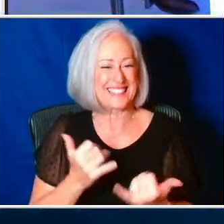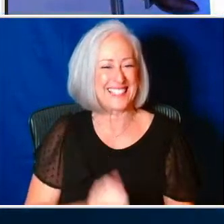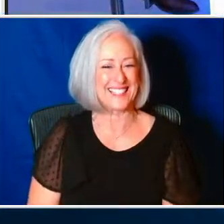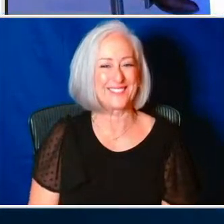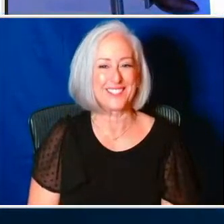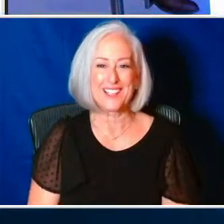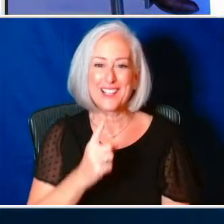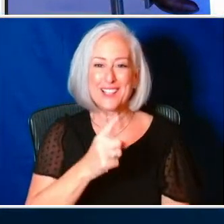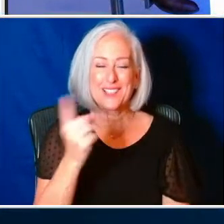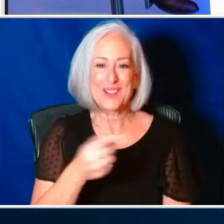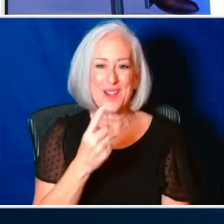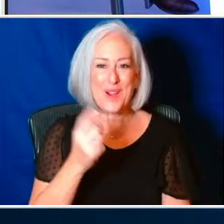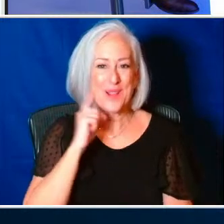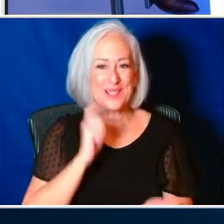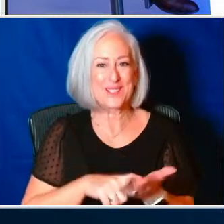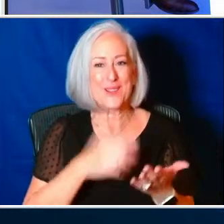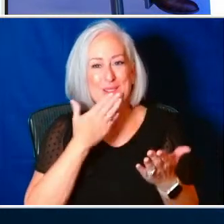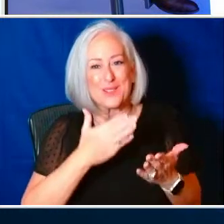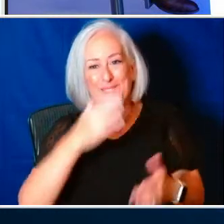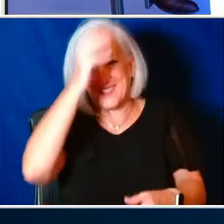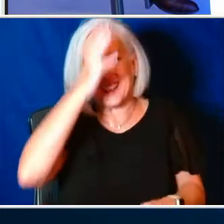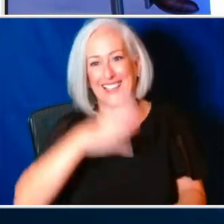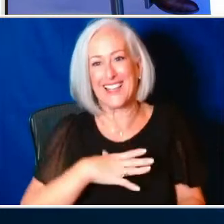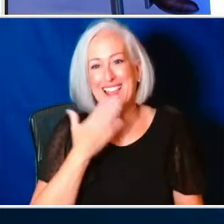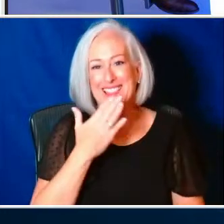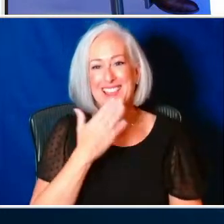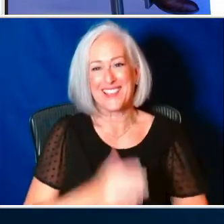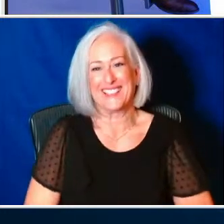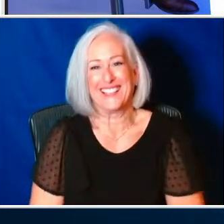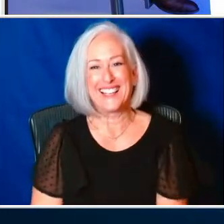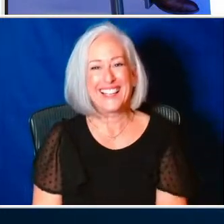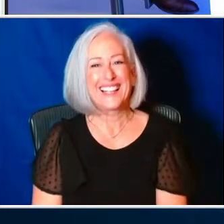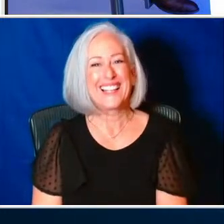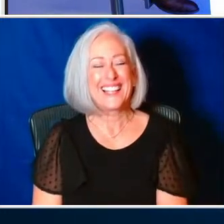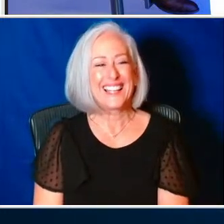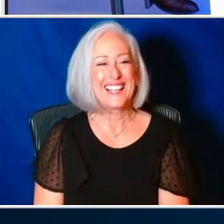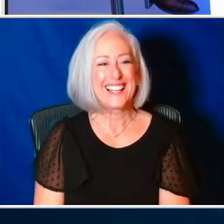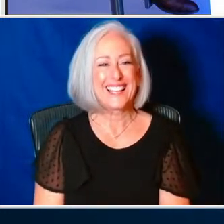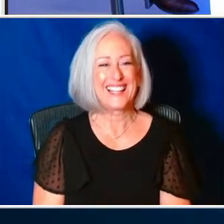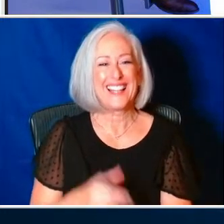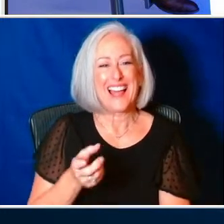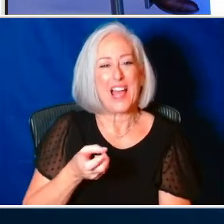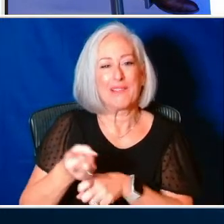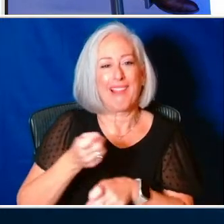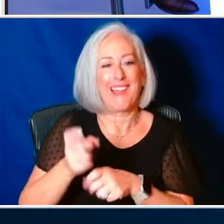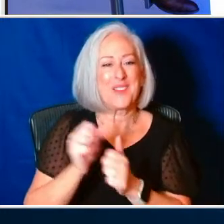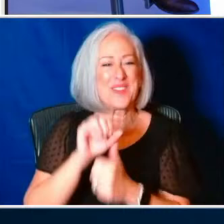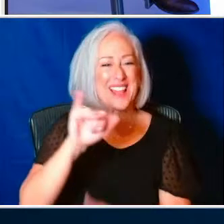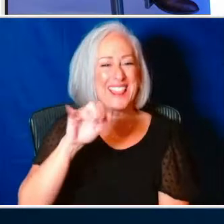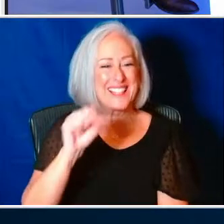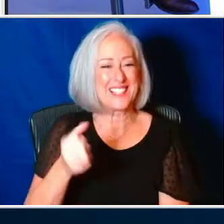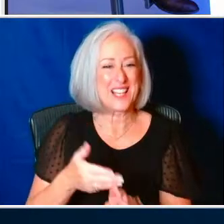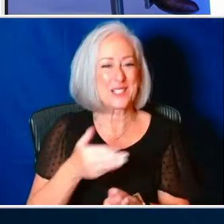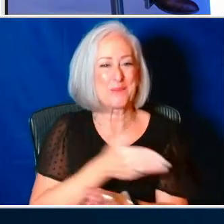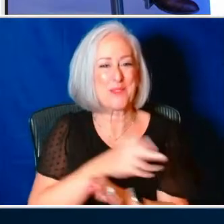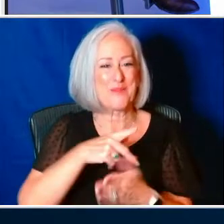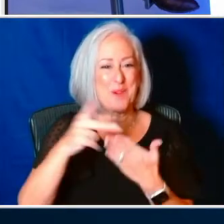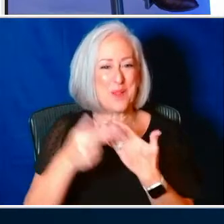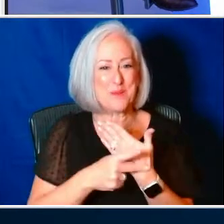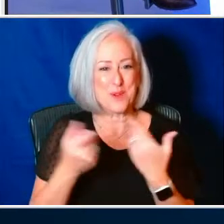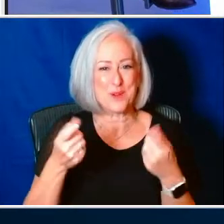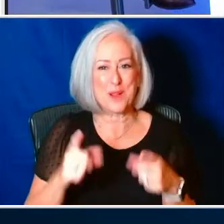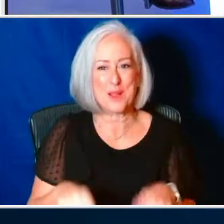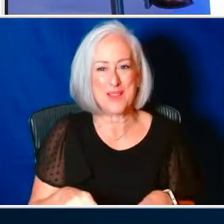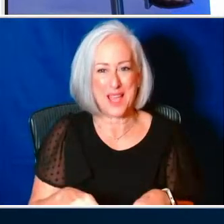Good guy noticing the girl's hair. Appreciate Okay, just somebody knows I was messing with Jess before the program, just for this, and we still might have to follow up on